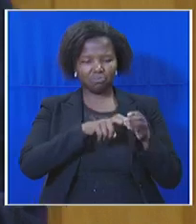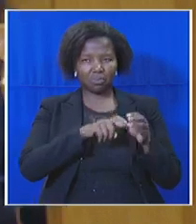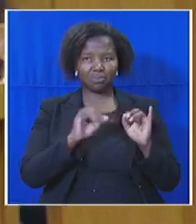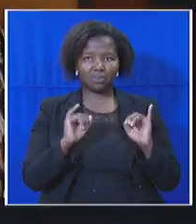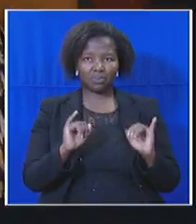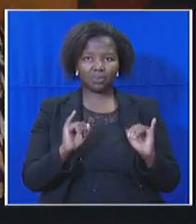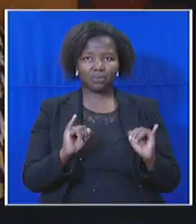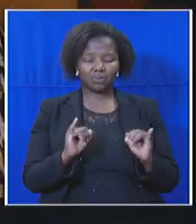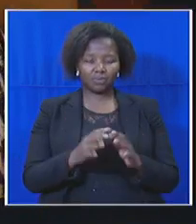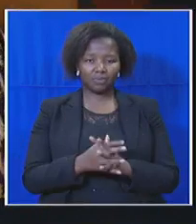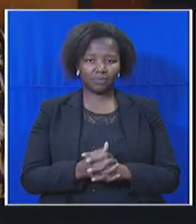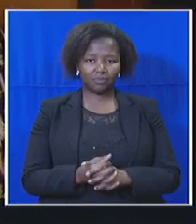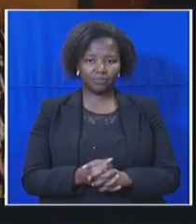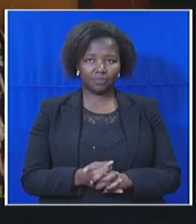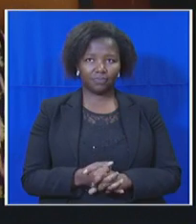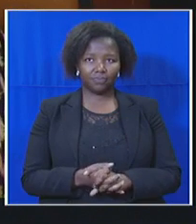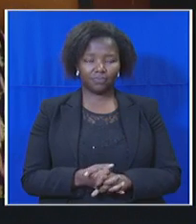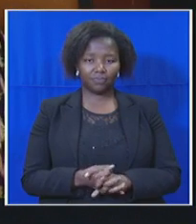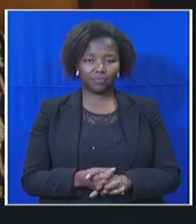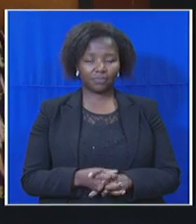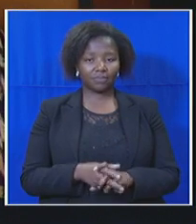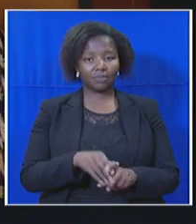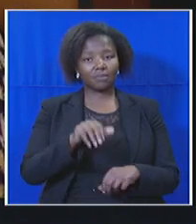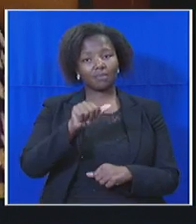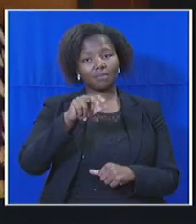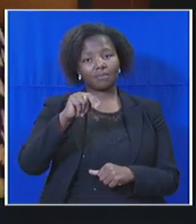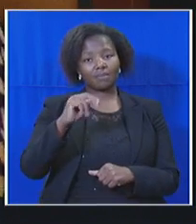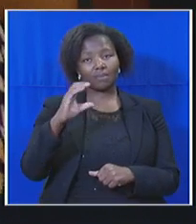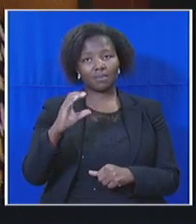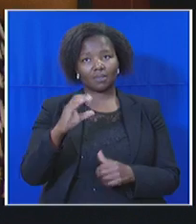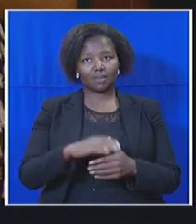your time is up. The ANC.